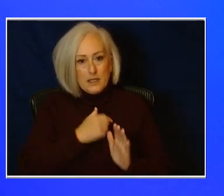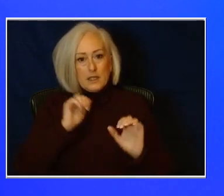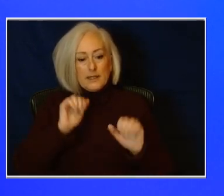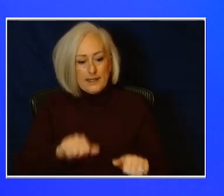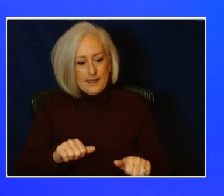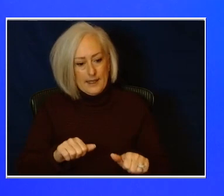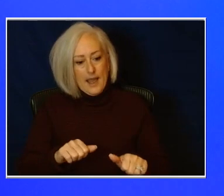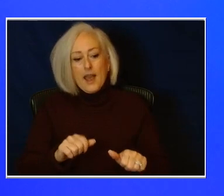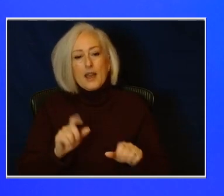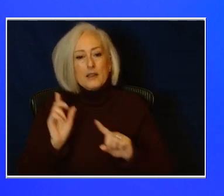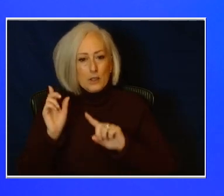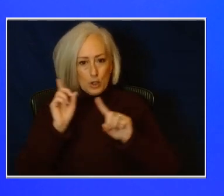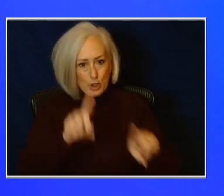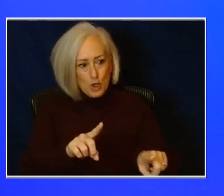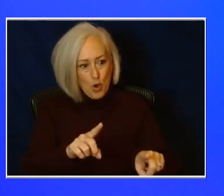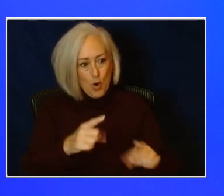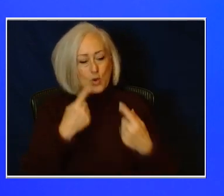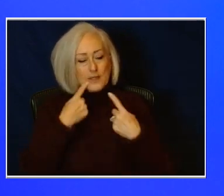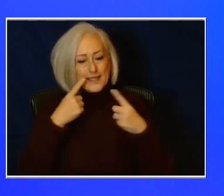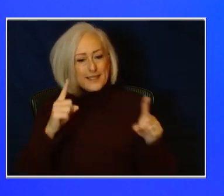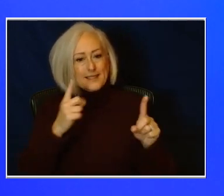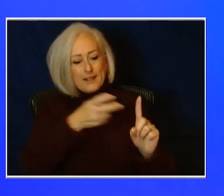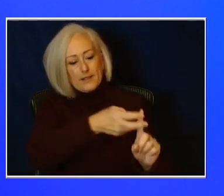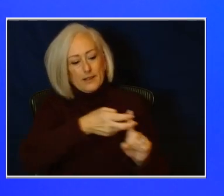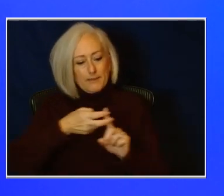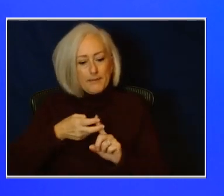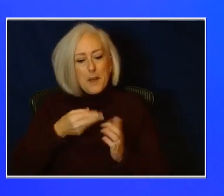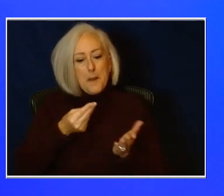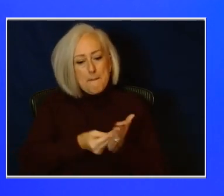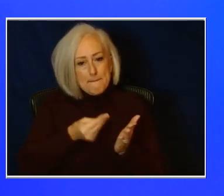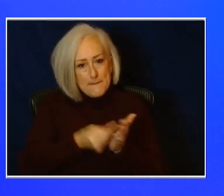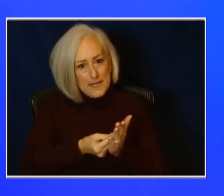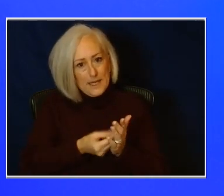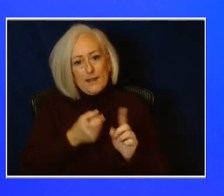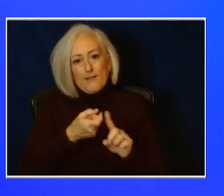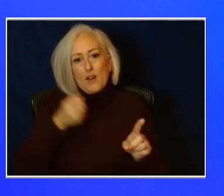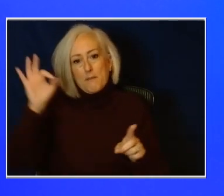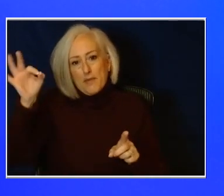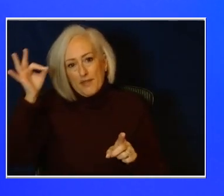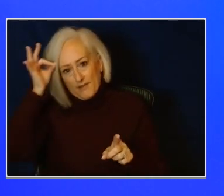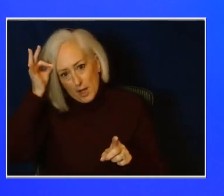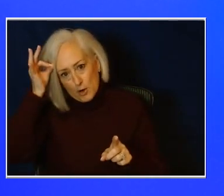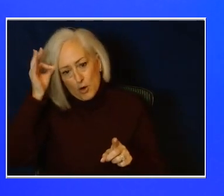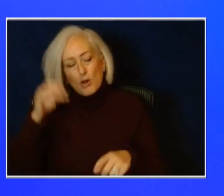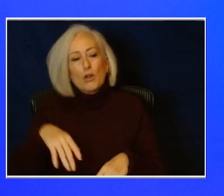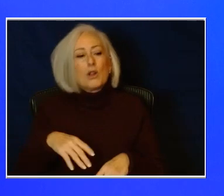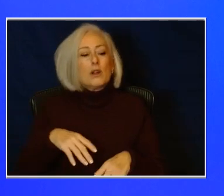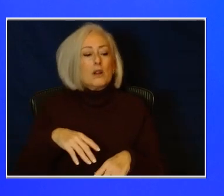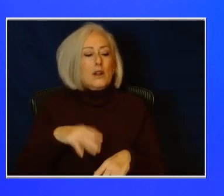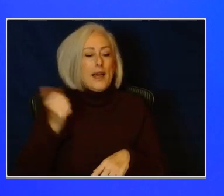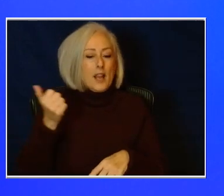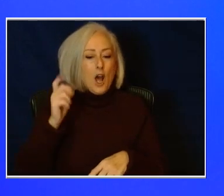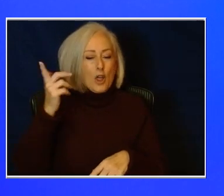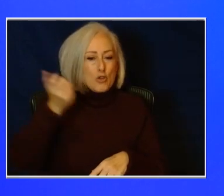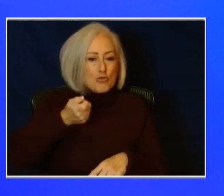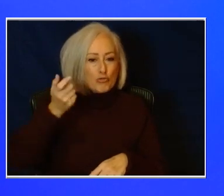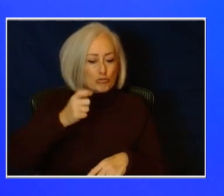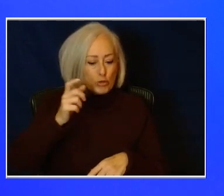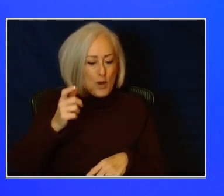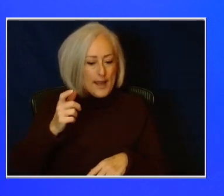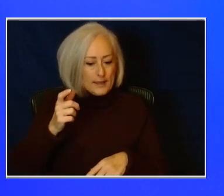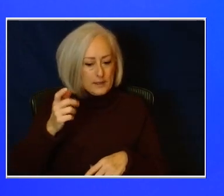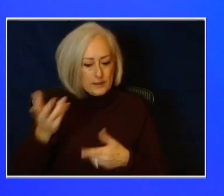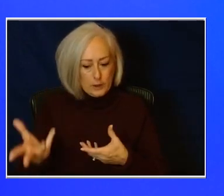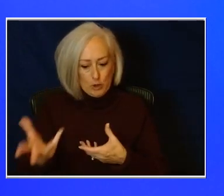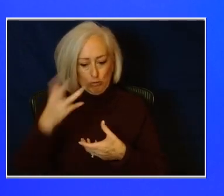get federal grants and other types of grants, bring them to this region and support the